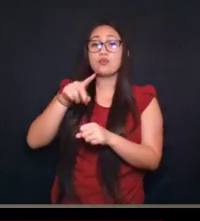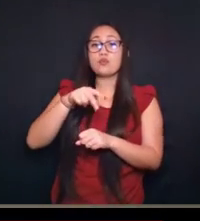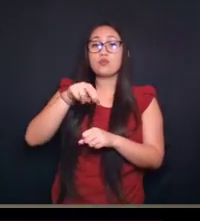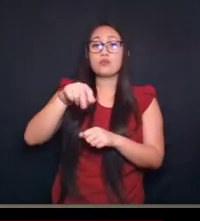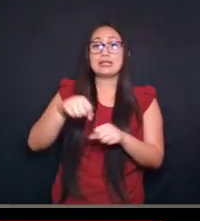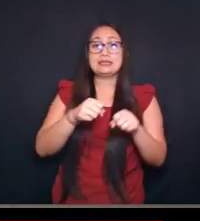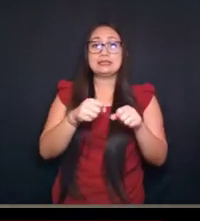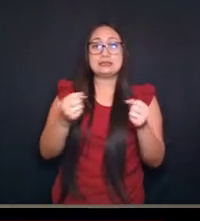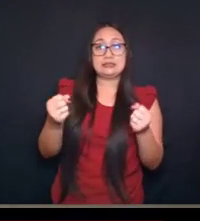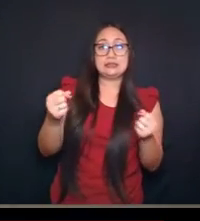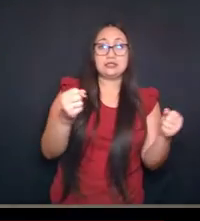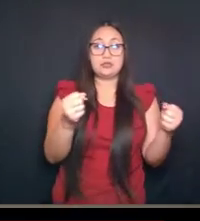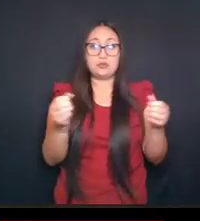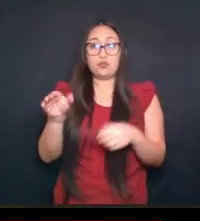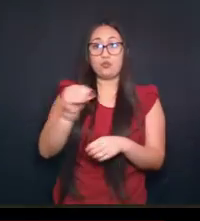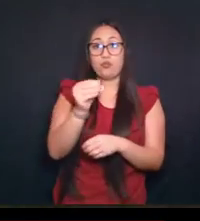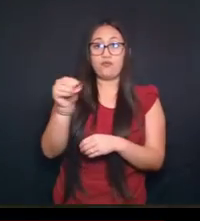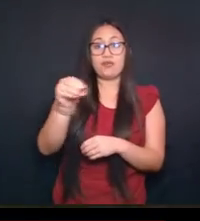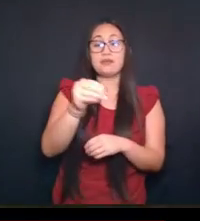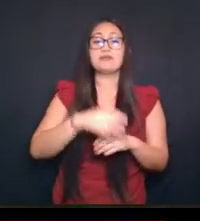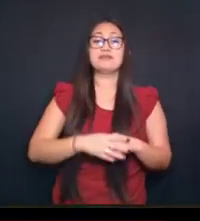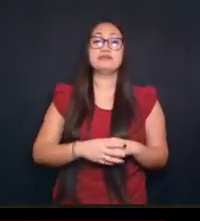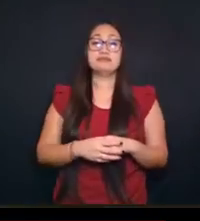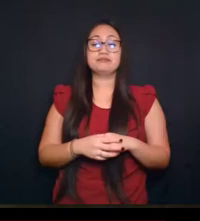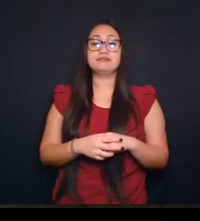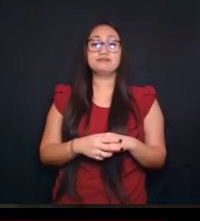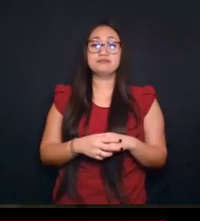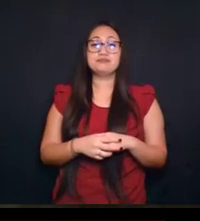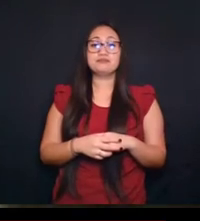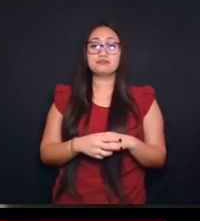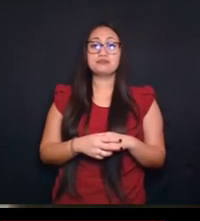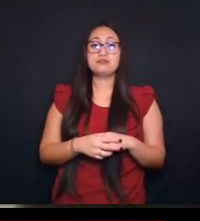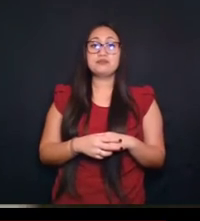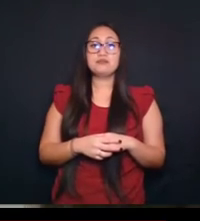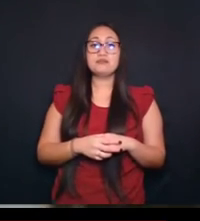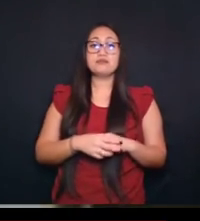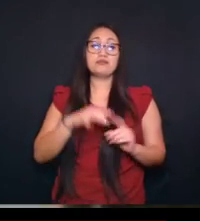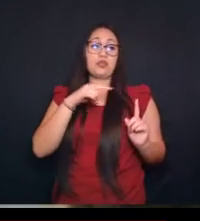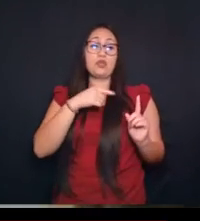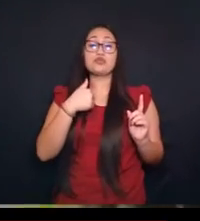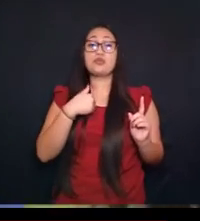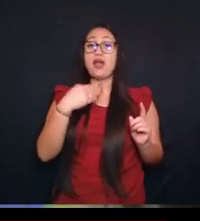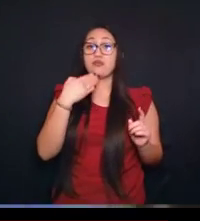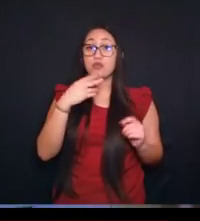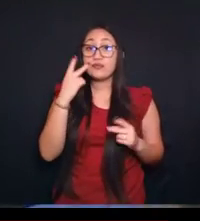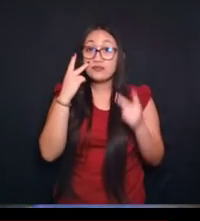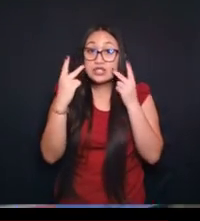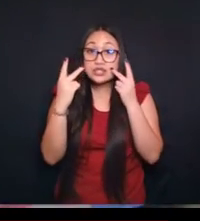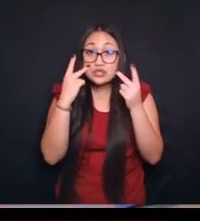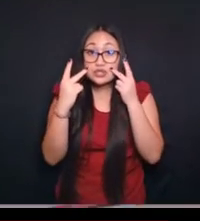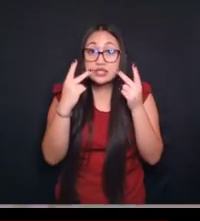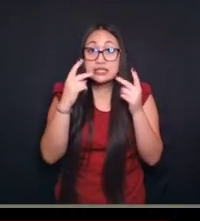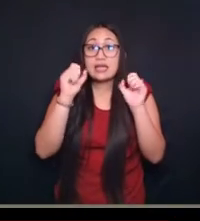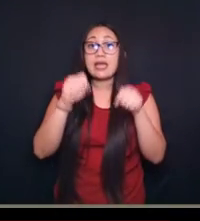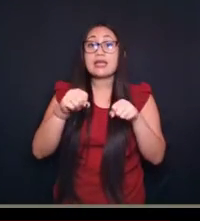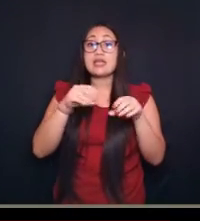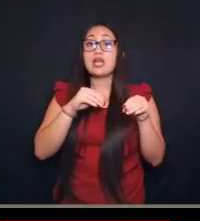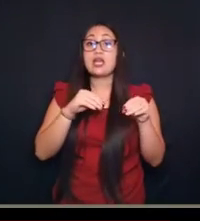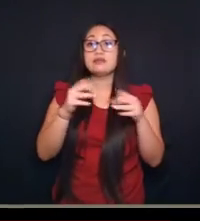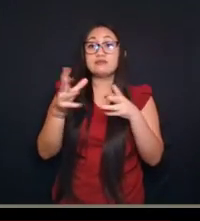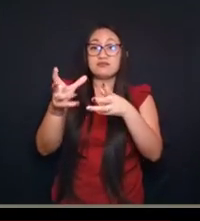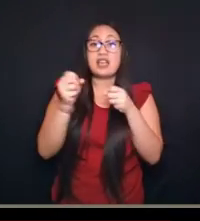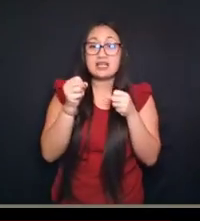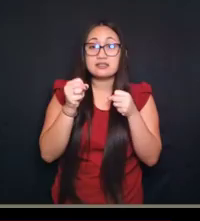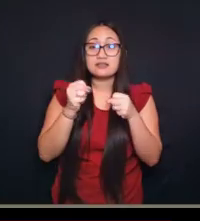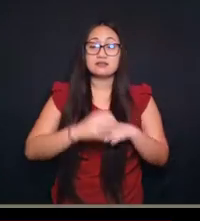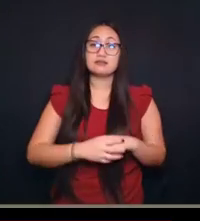to sink the insect. Water striders also have very good vision and can move quickly. These